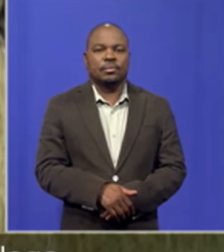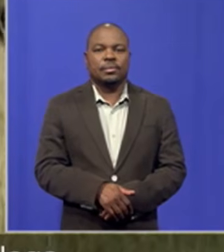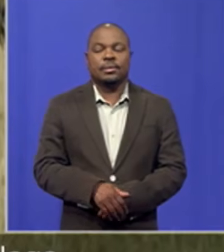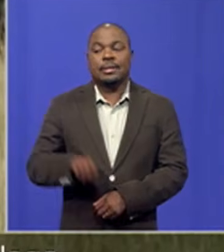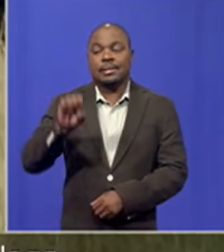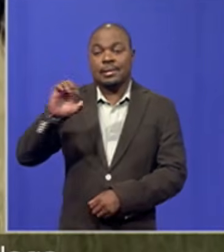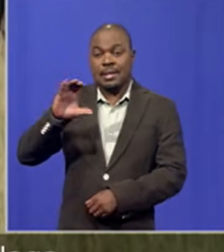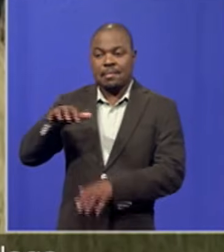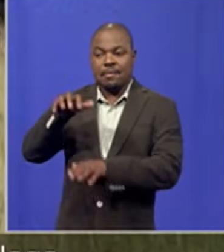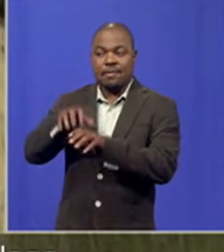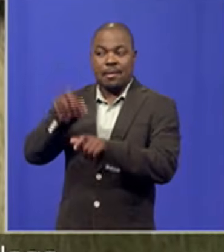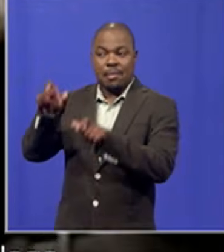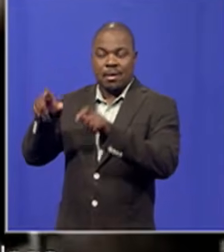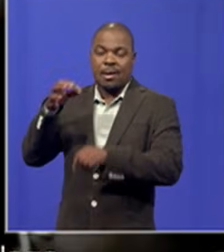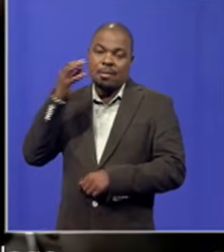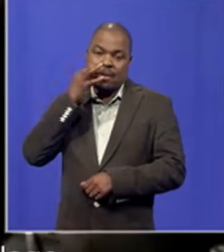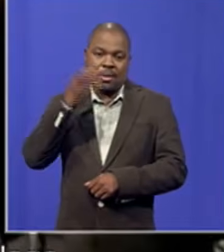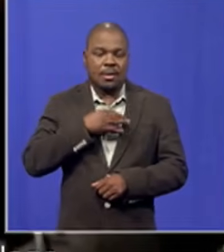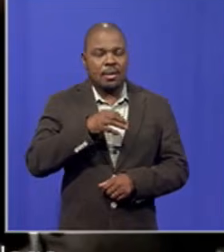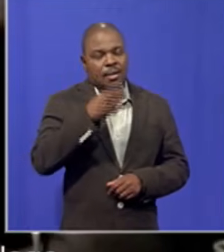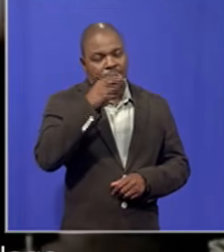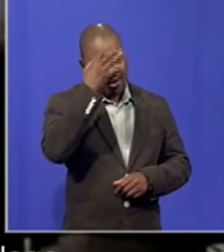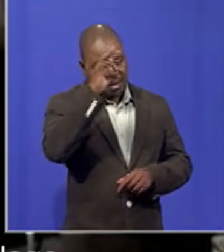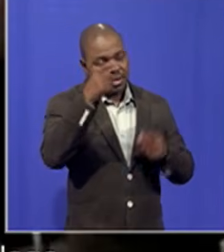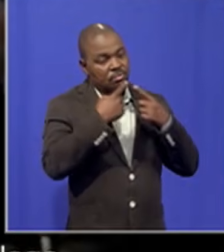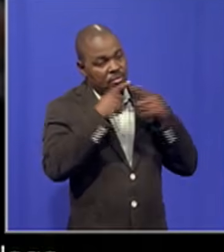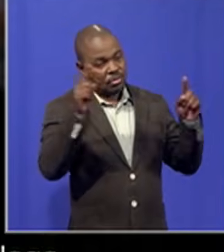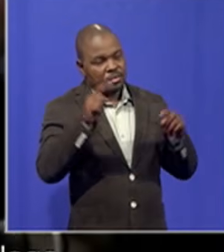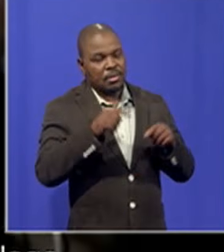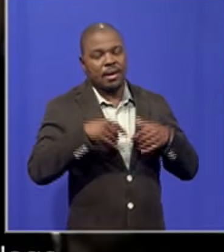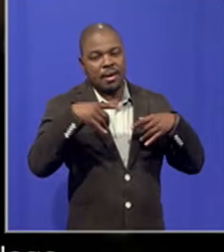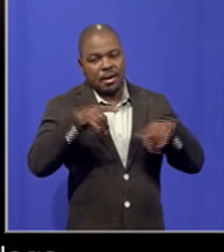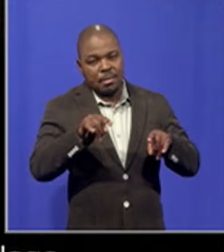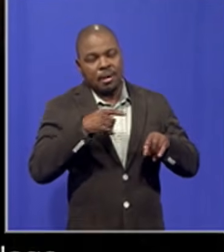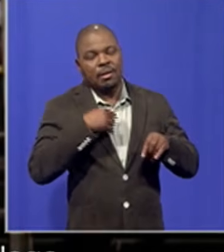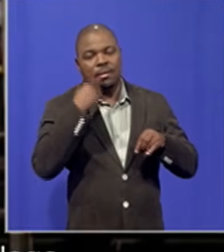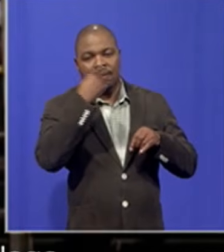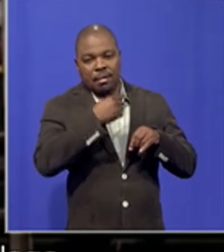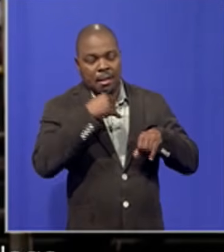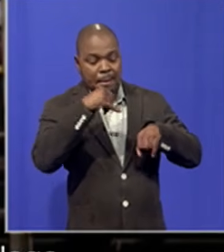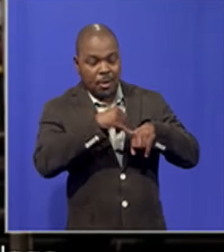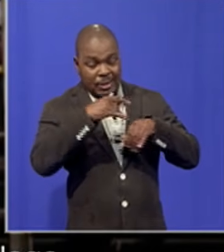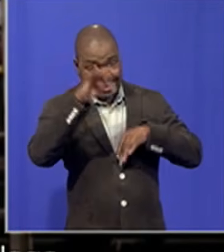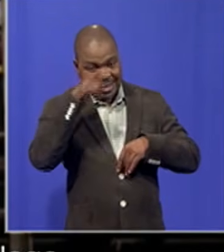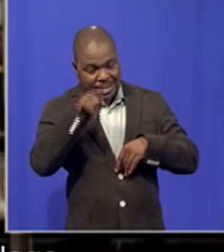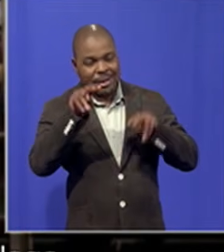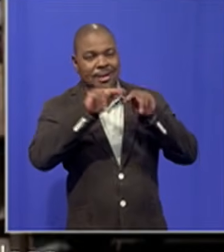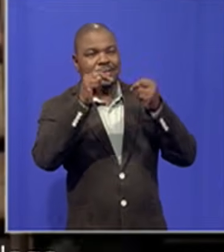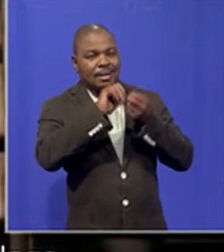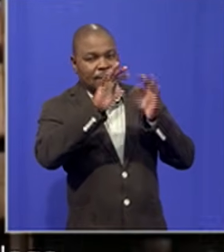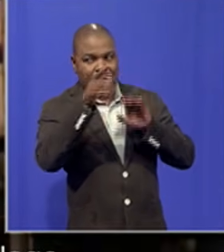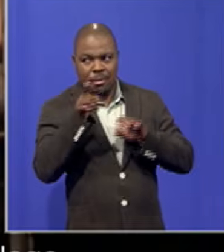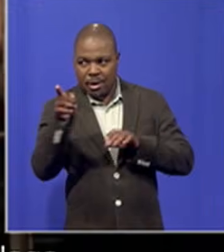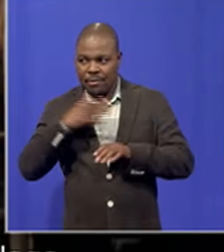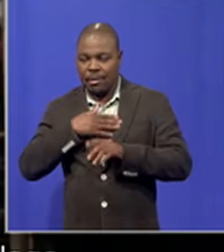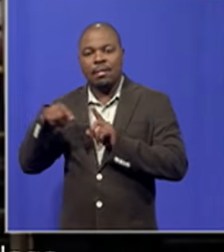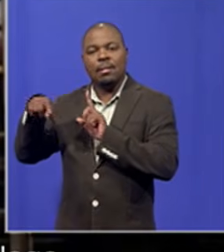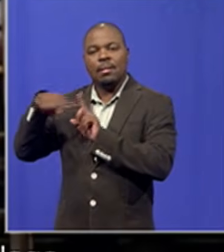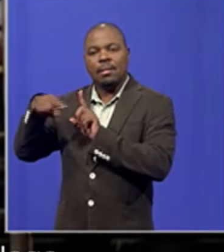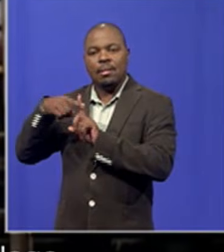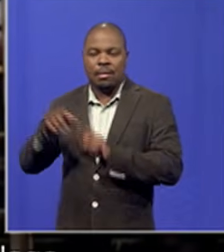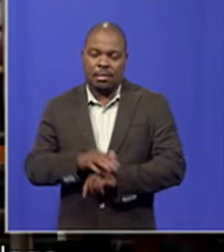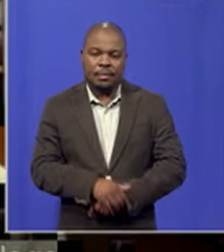Balemi ba ka Eastern Cape ba re go hlathoga go phulega ga bolwetši bja tlhako le molomo bjalo ka seemo sa masetlapelo a bosetšhaba go ba tlišetša tshepo.